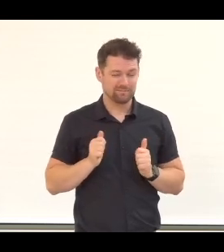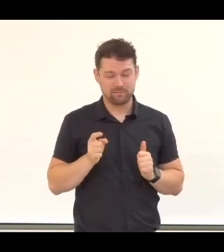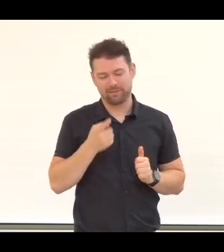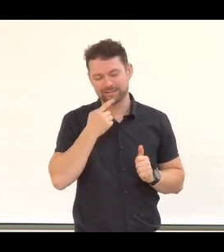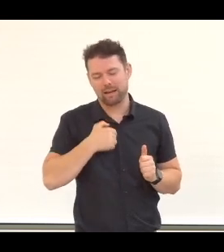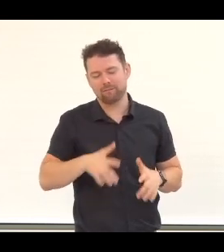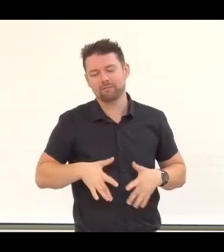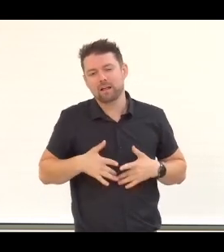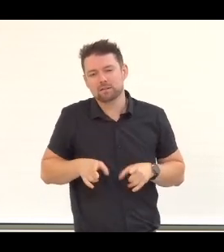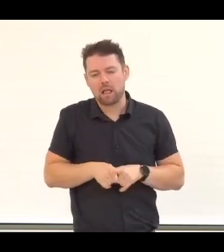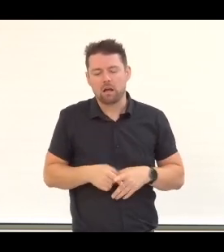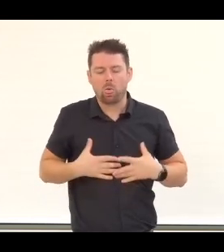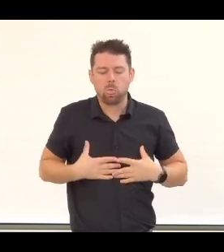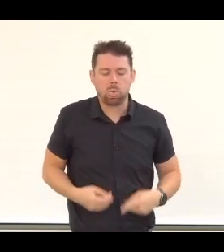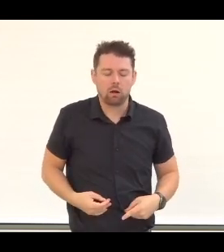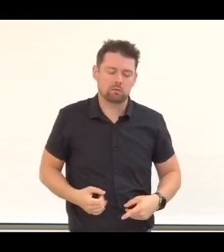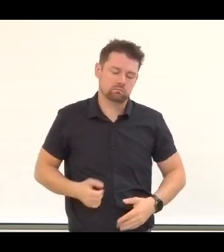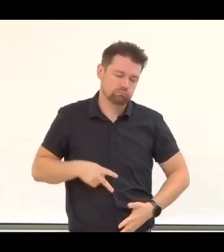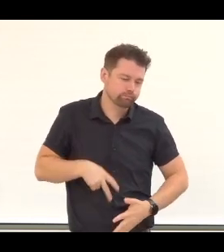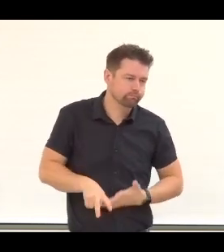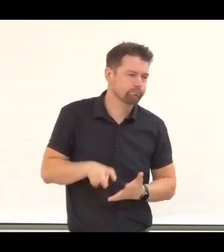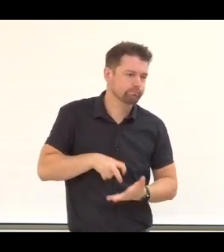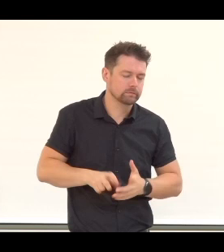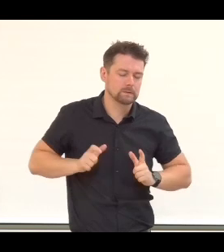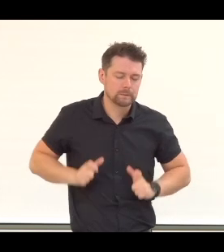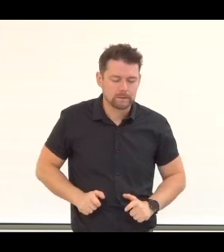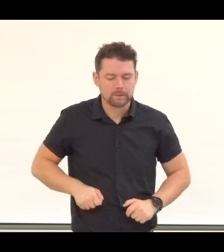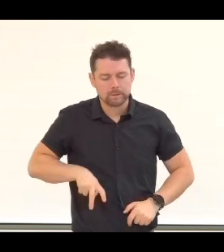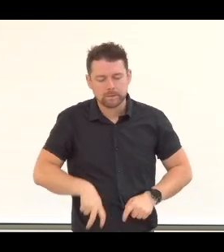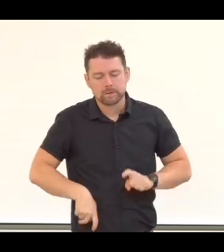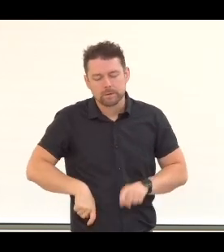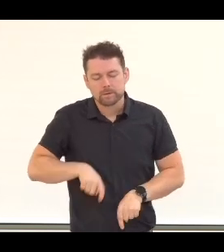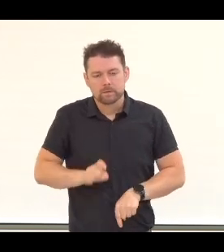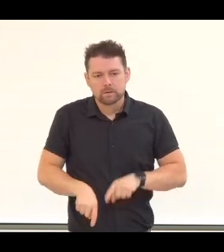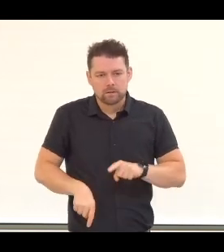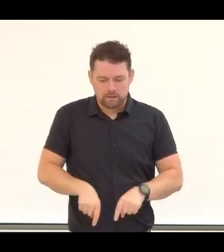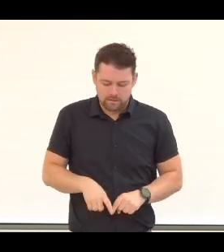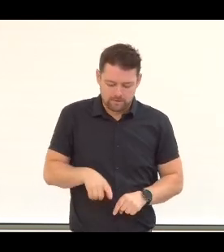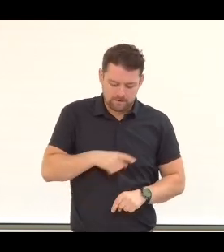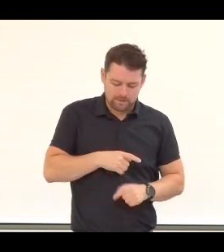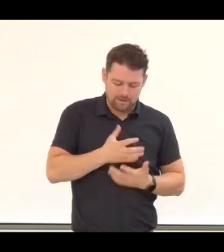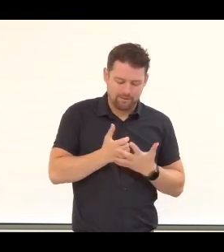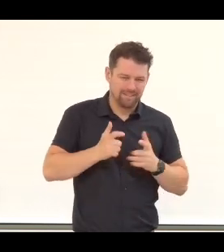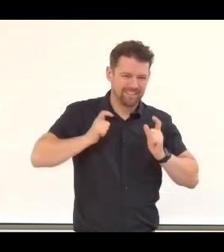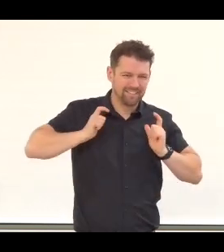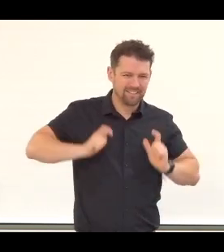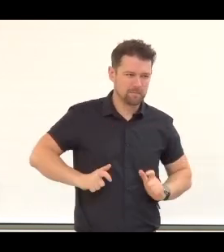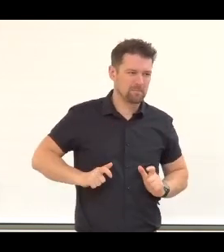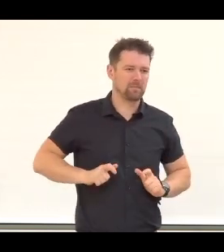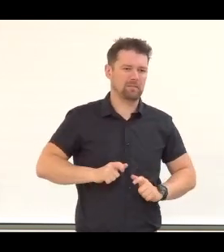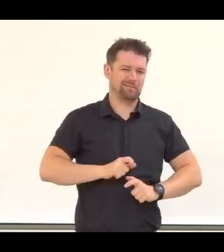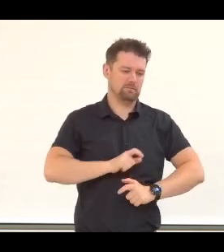feels like, physically, the effort of wearing the spacesuit simulator and all the layers that you have there. We have an exoskeleton as well